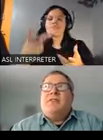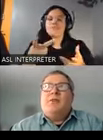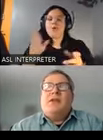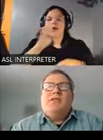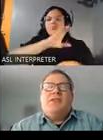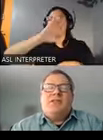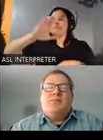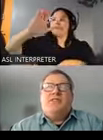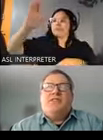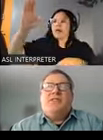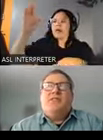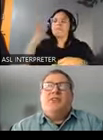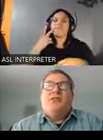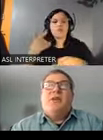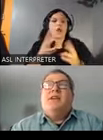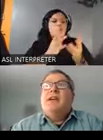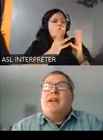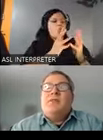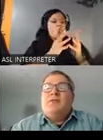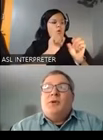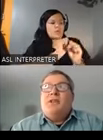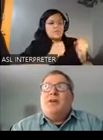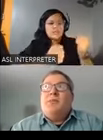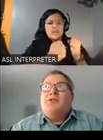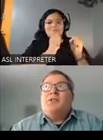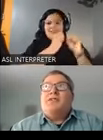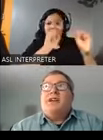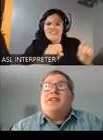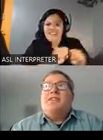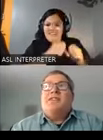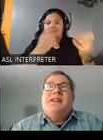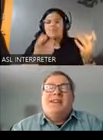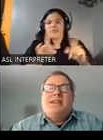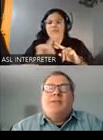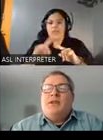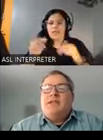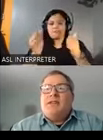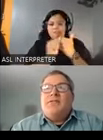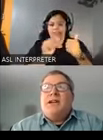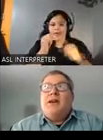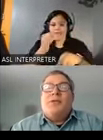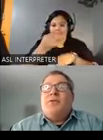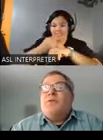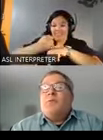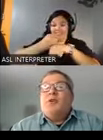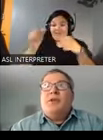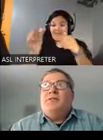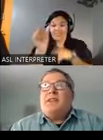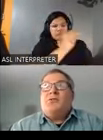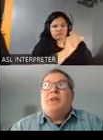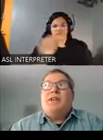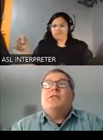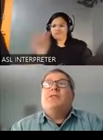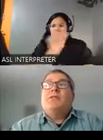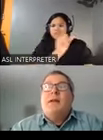bit like having a weather station positioned on a grid every 4 kilometers across the island and taking readings every hour for a period of,